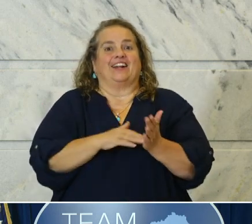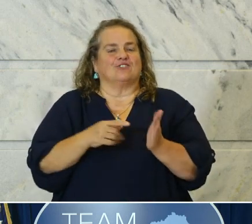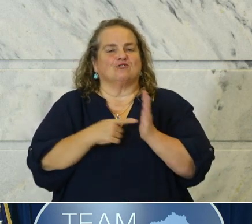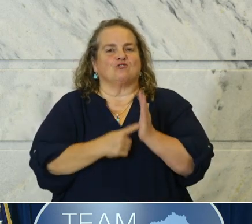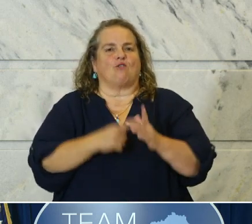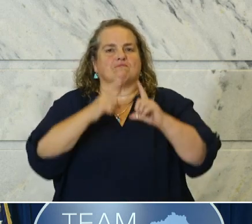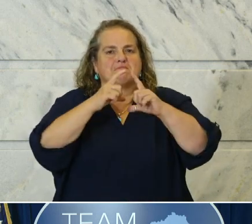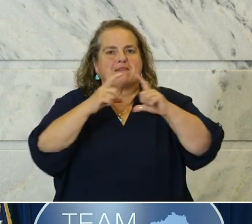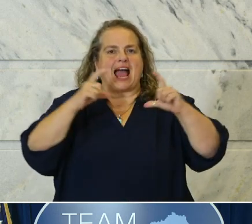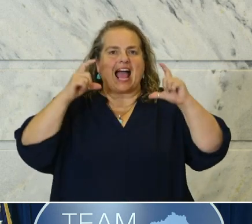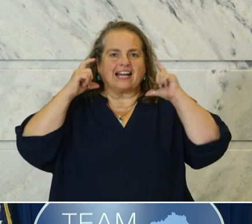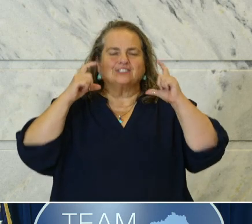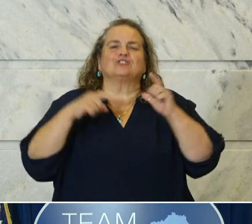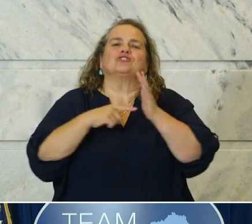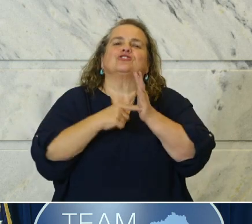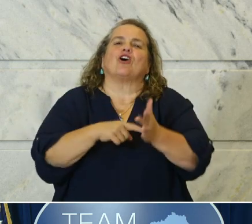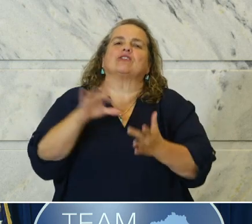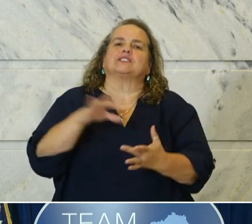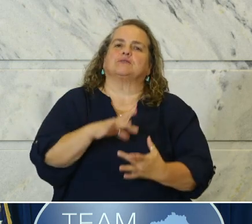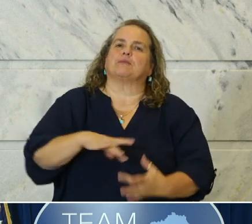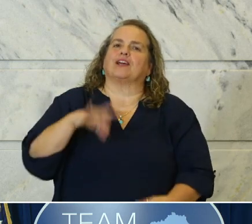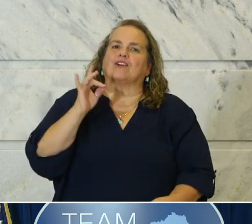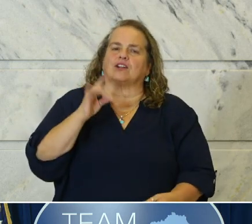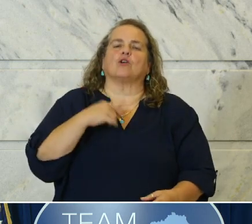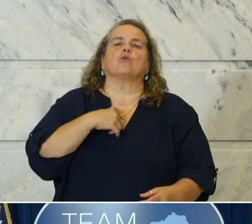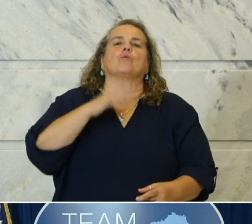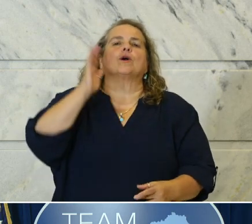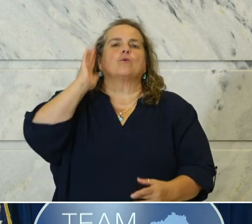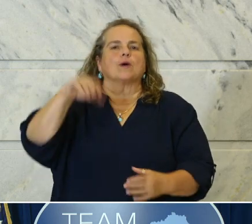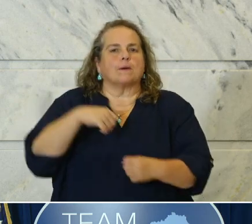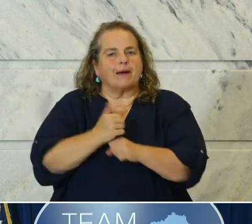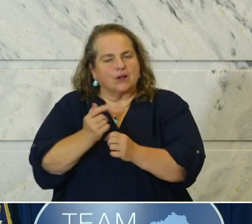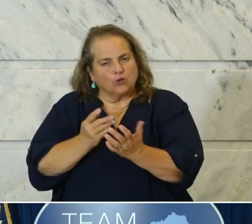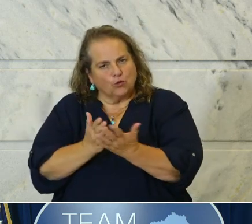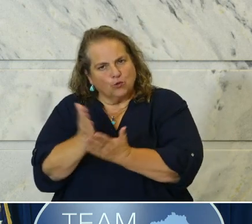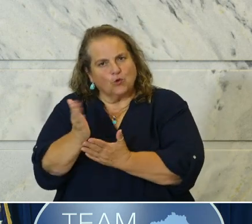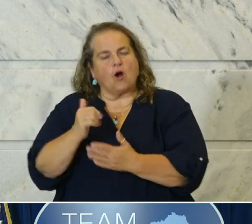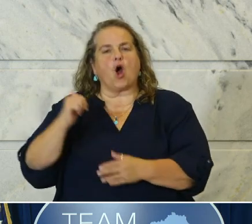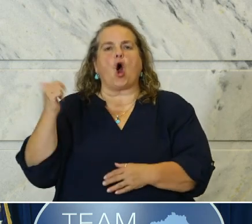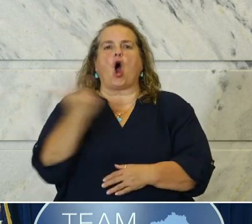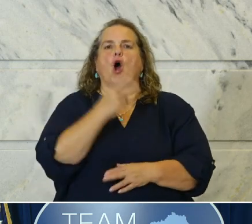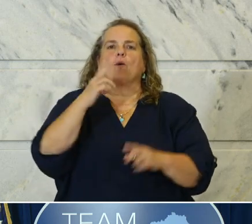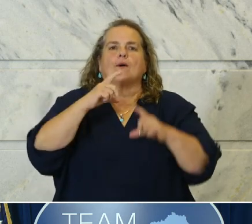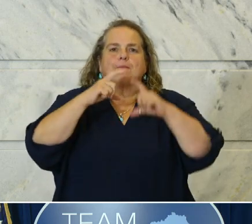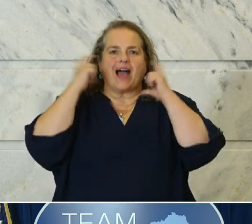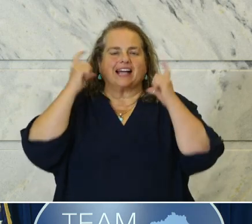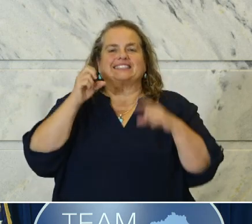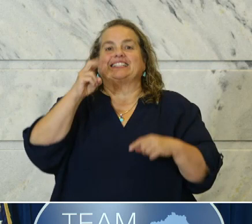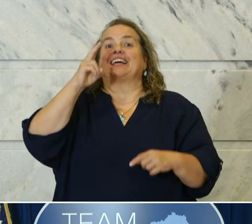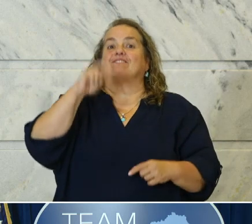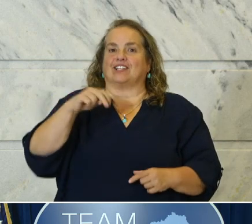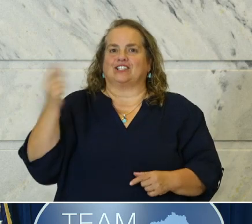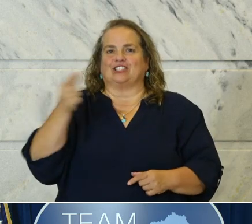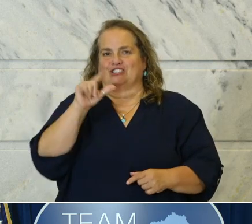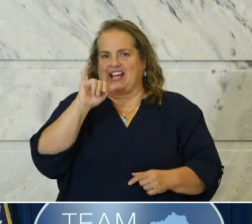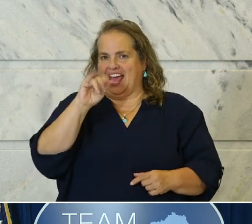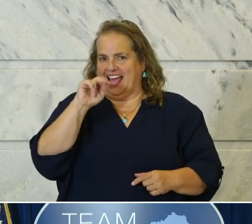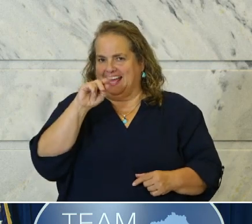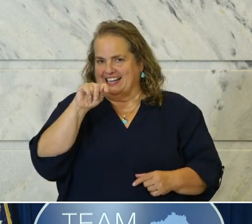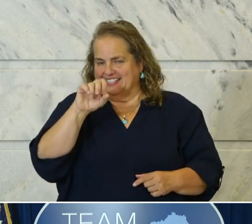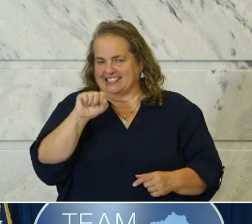to show that spirit that we're going to make it through it. We're all going to wear masks, and that's going to make sure we all make it